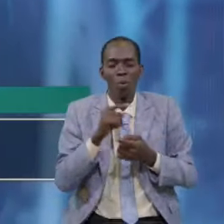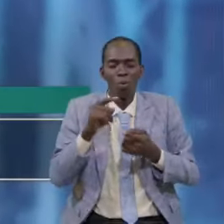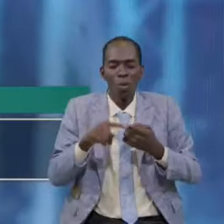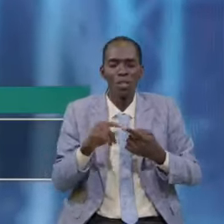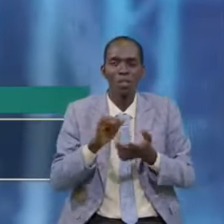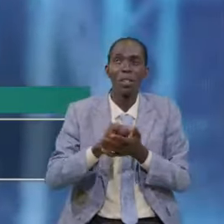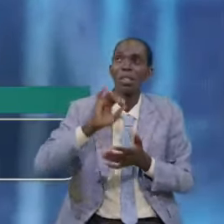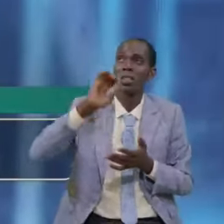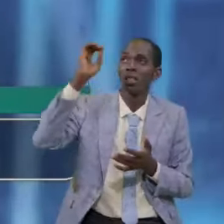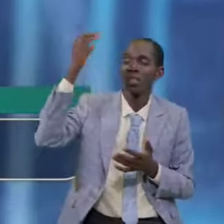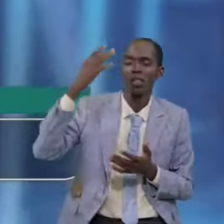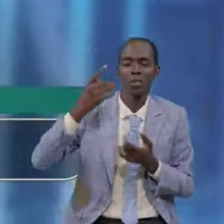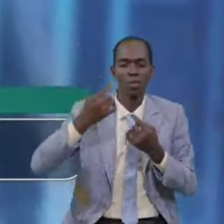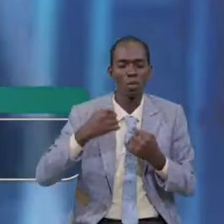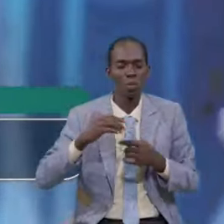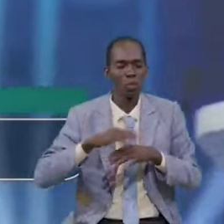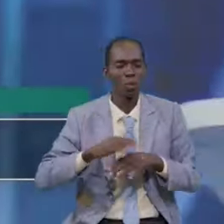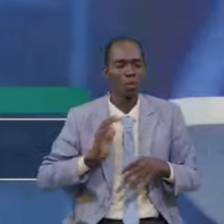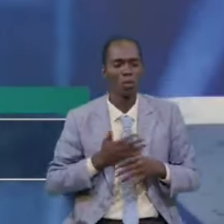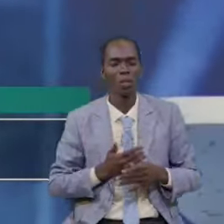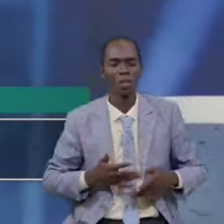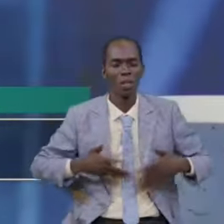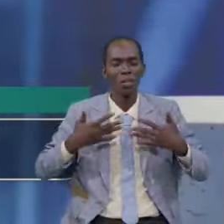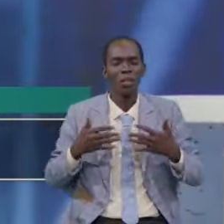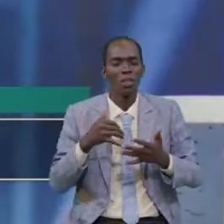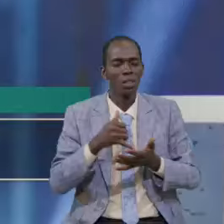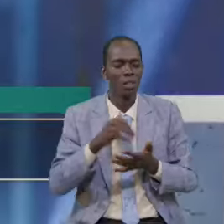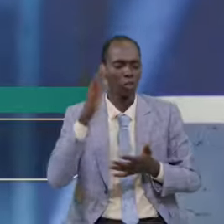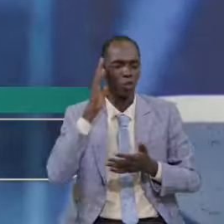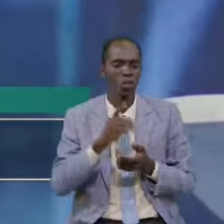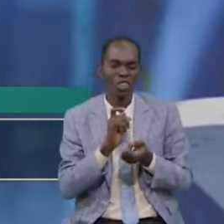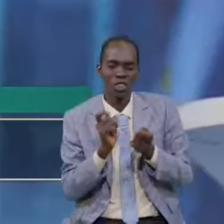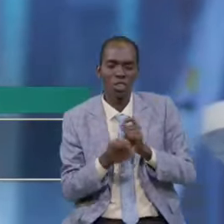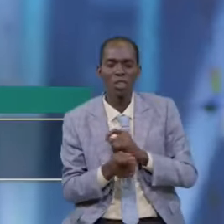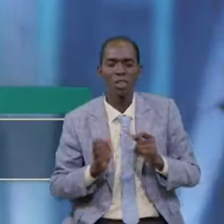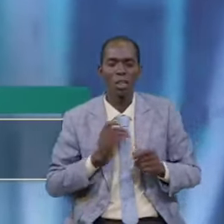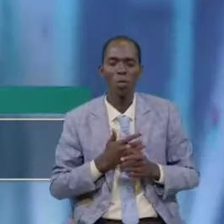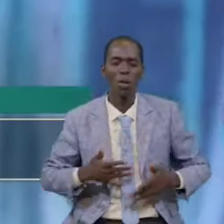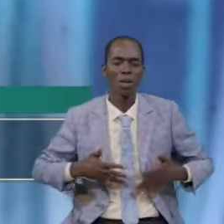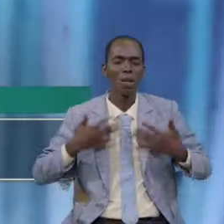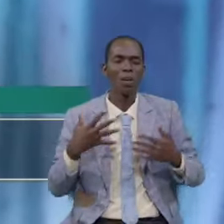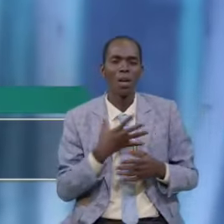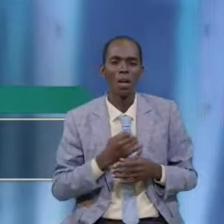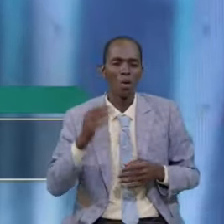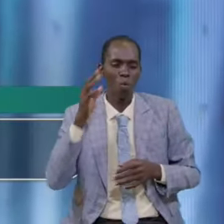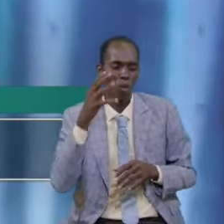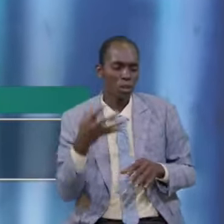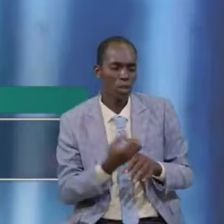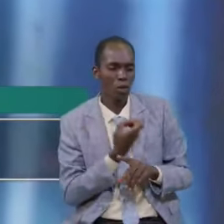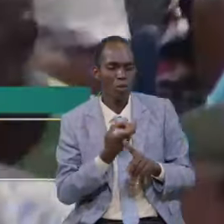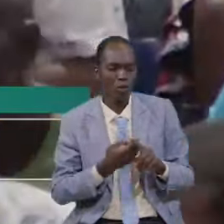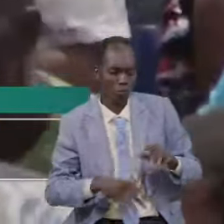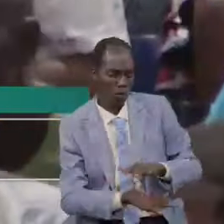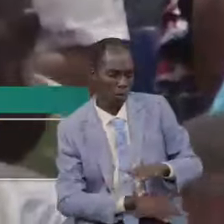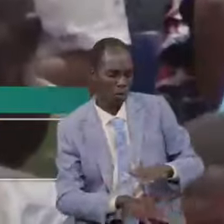our lives around, will change our lives, and will take us from the ground level and take you to the sky